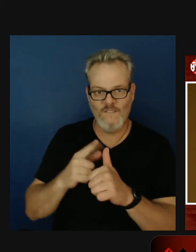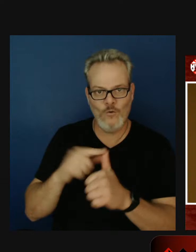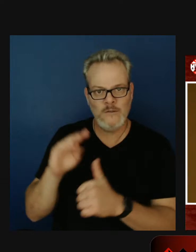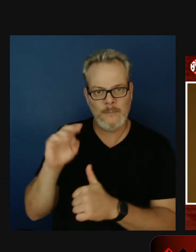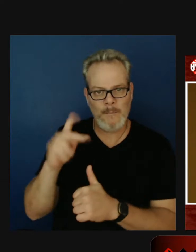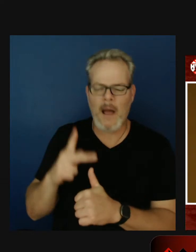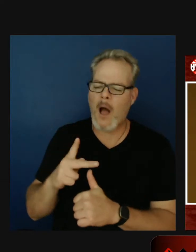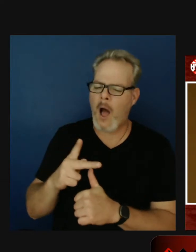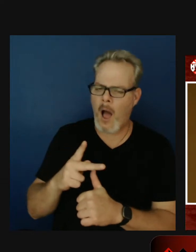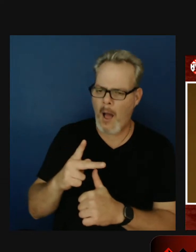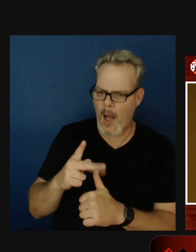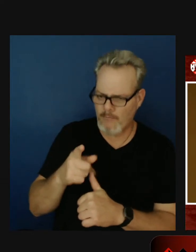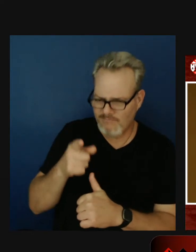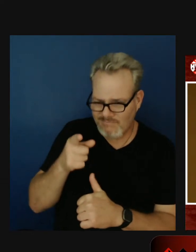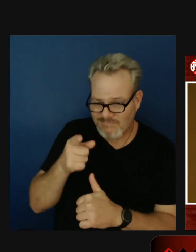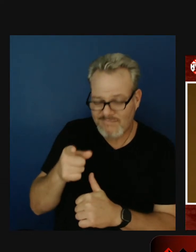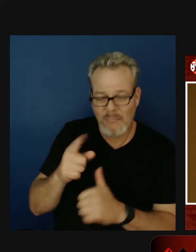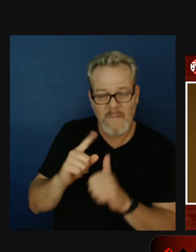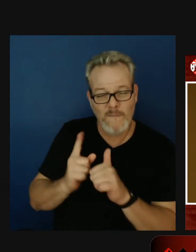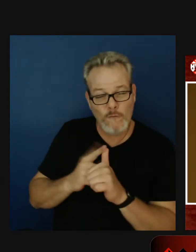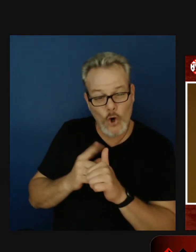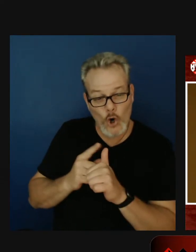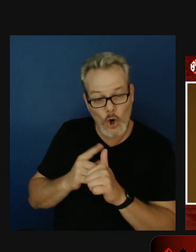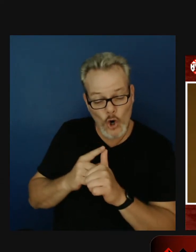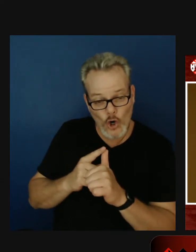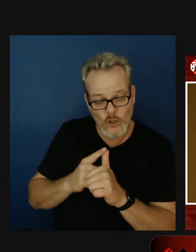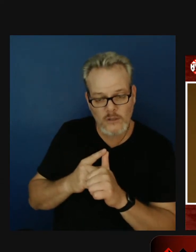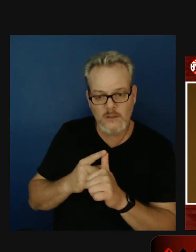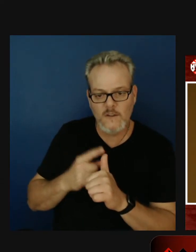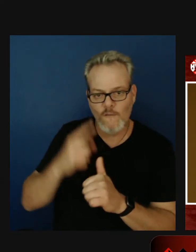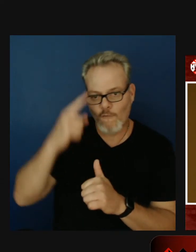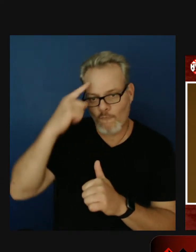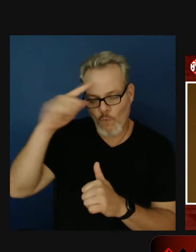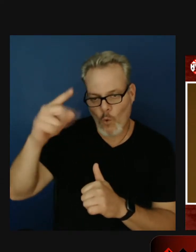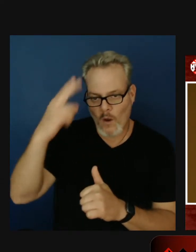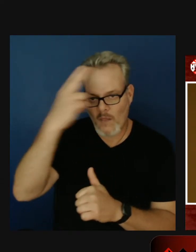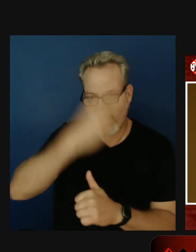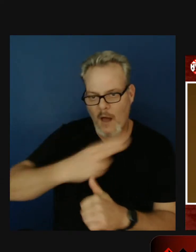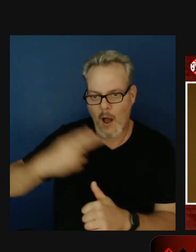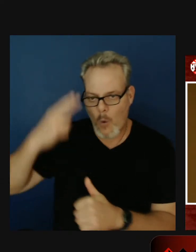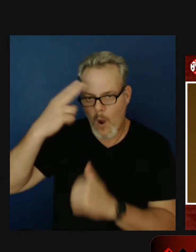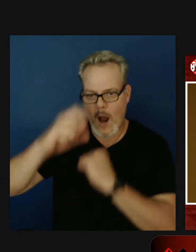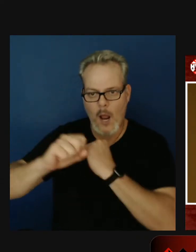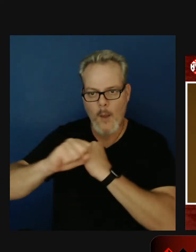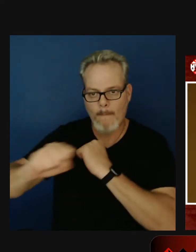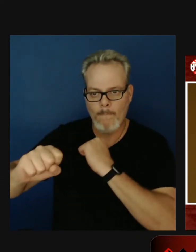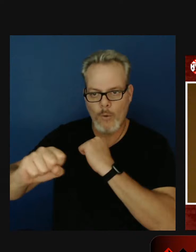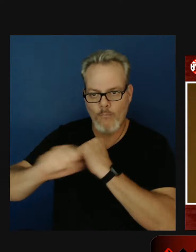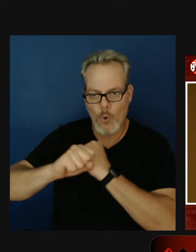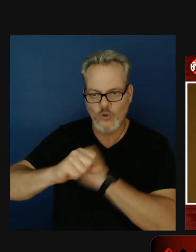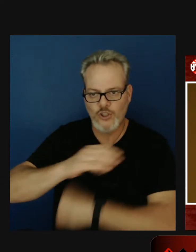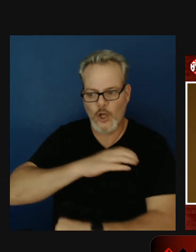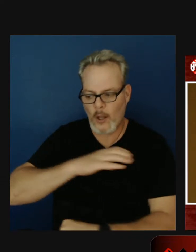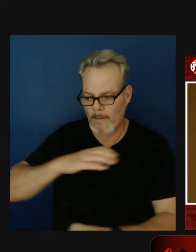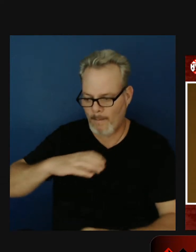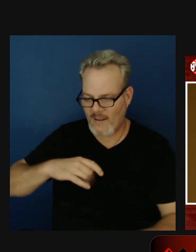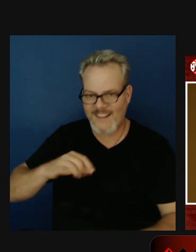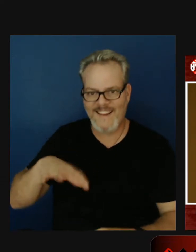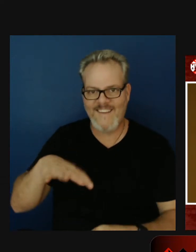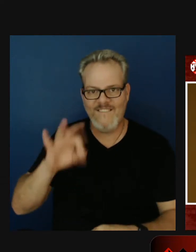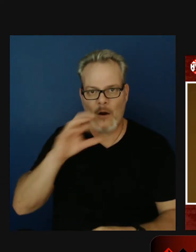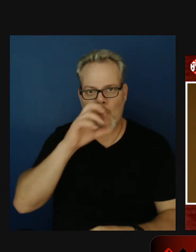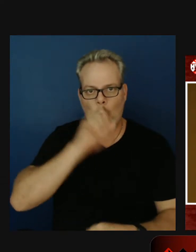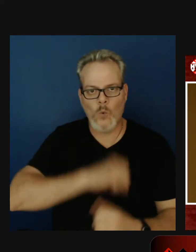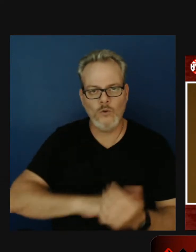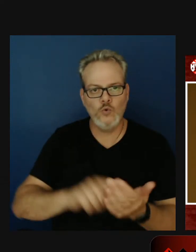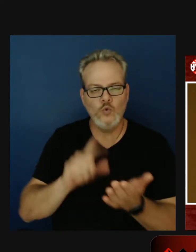maps, but this is one of the first ones from the Hawaiian Promotion Committee that I found in this old newspaper. That the main thing this